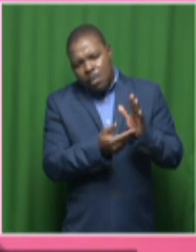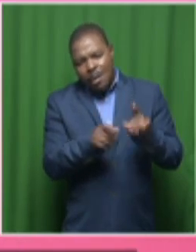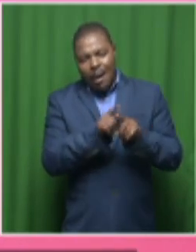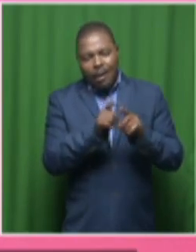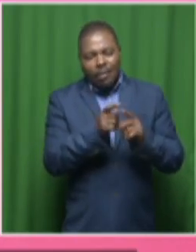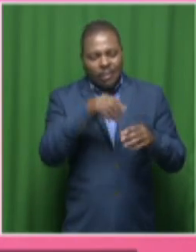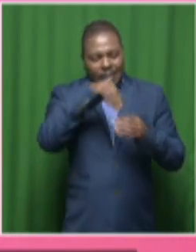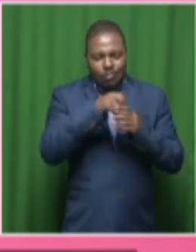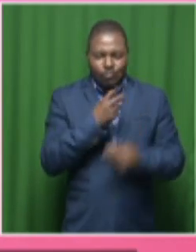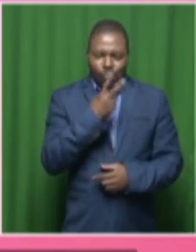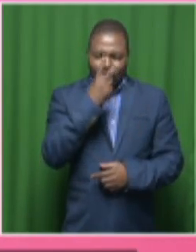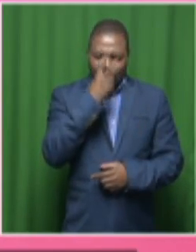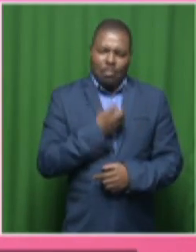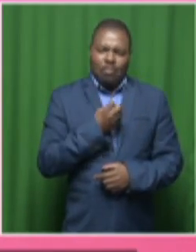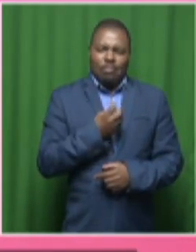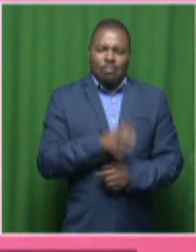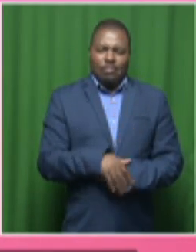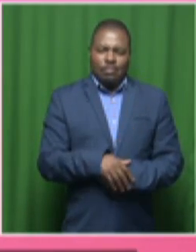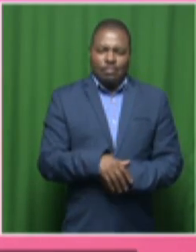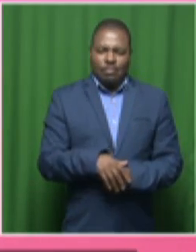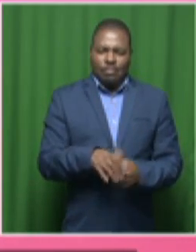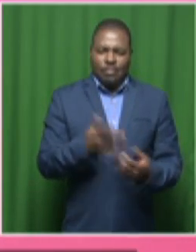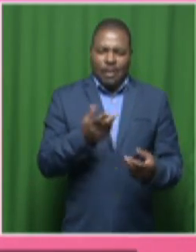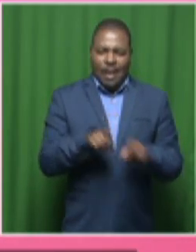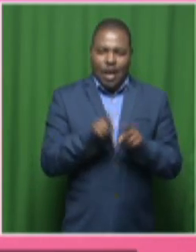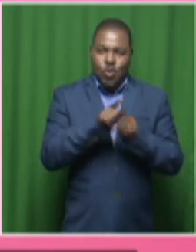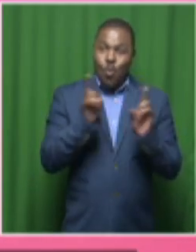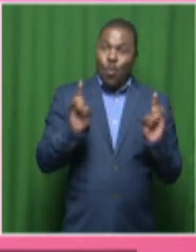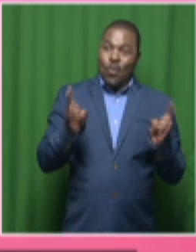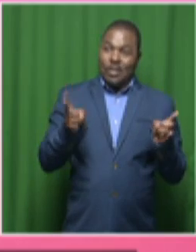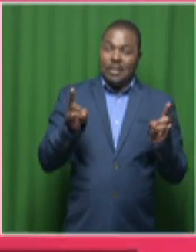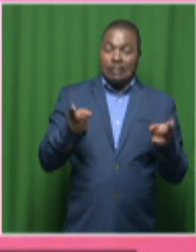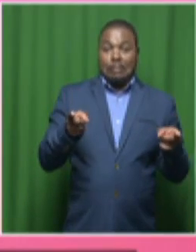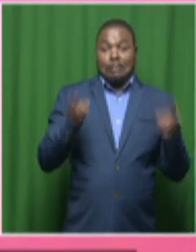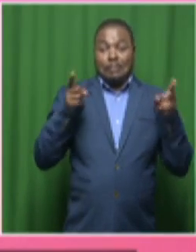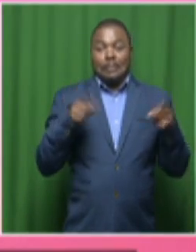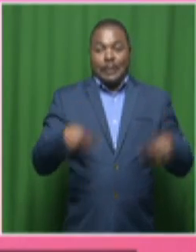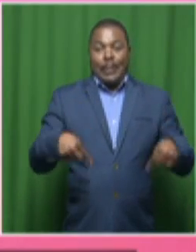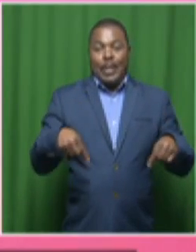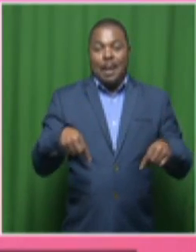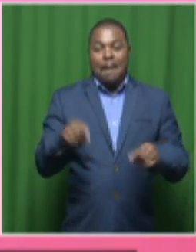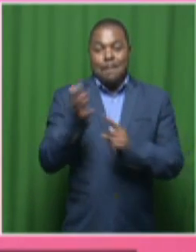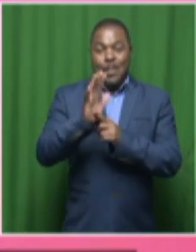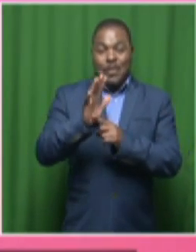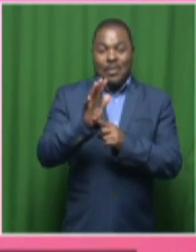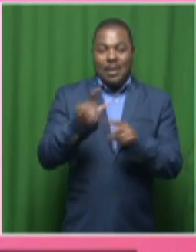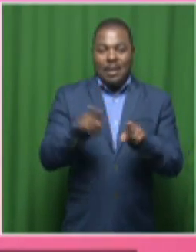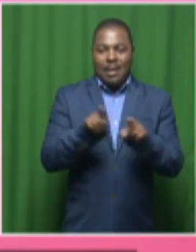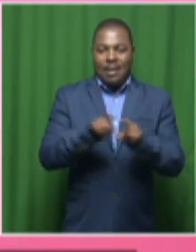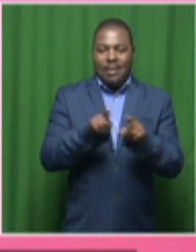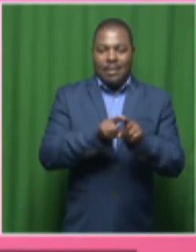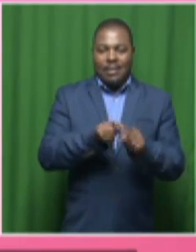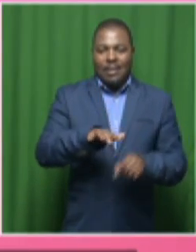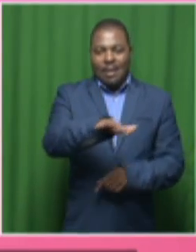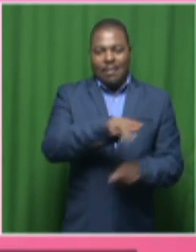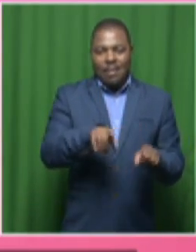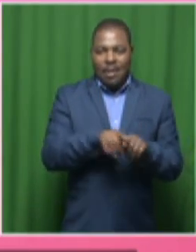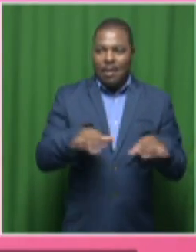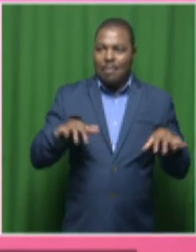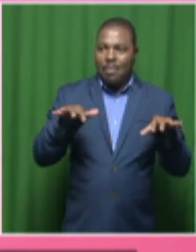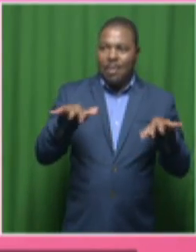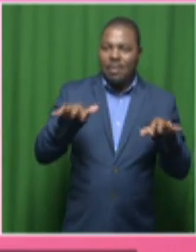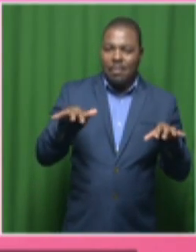darkness inside. Like, okay, you're watching a movie and it's just a scene where now people